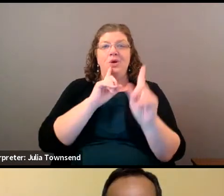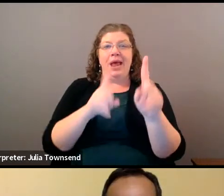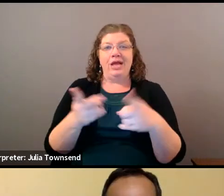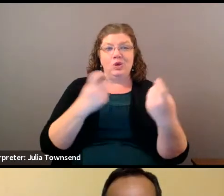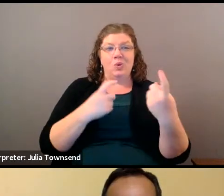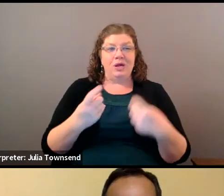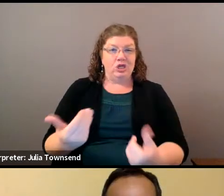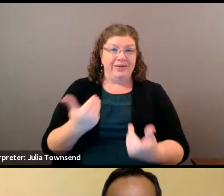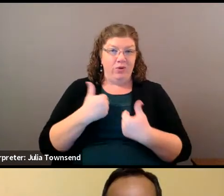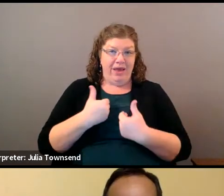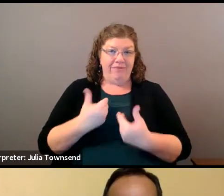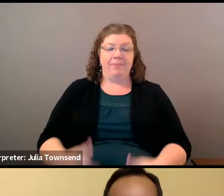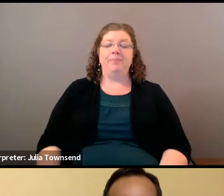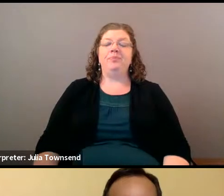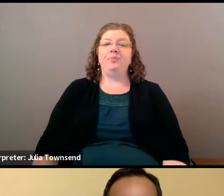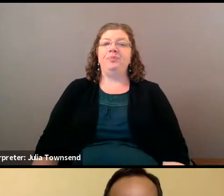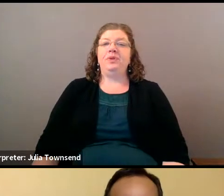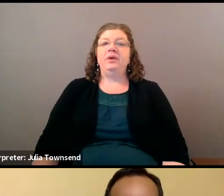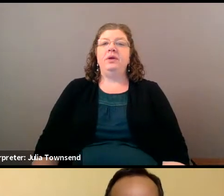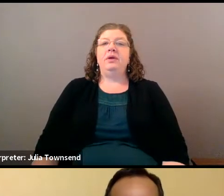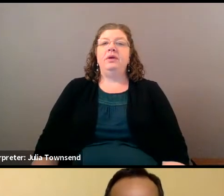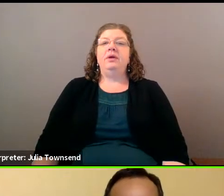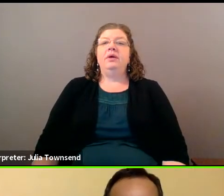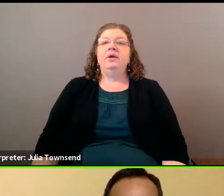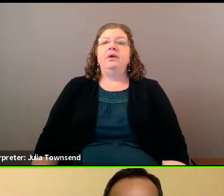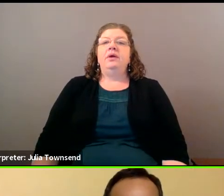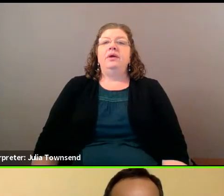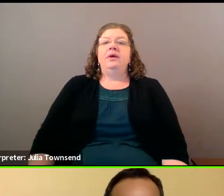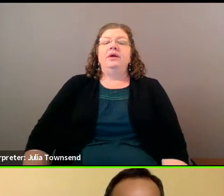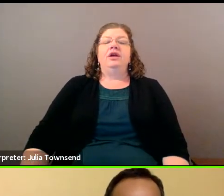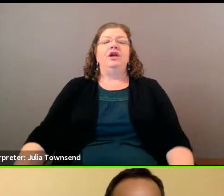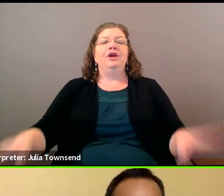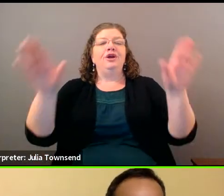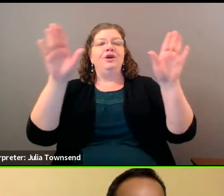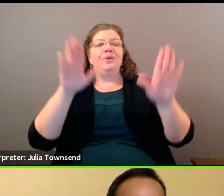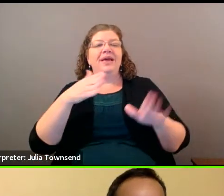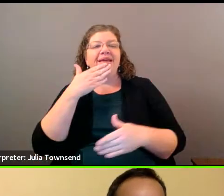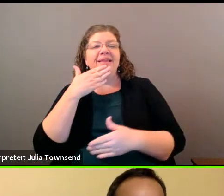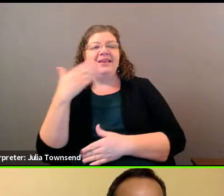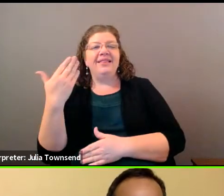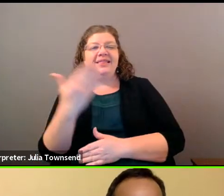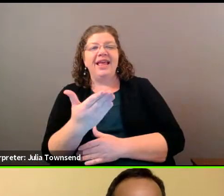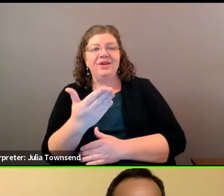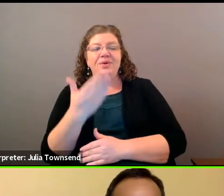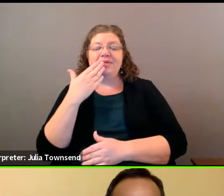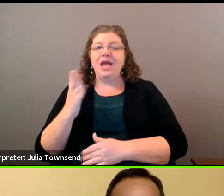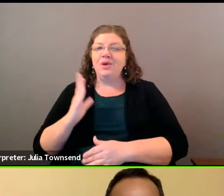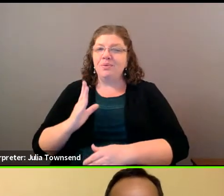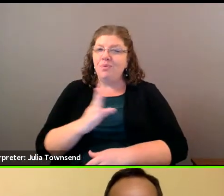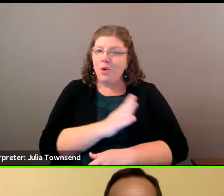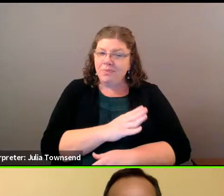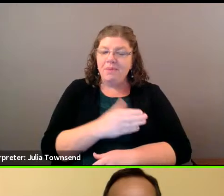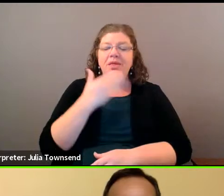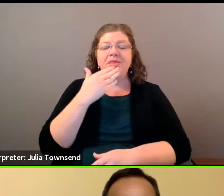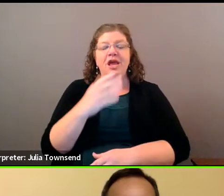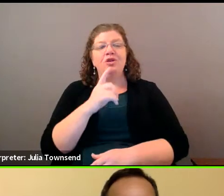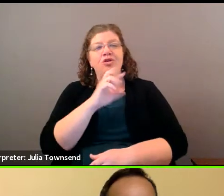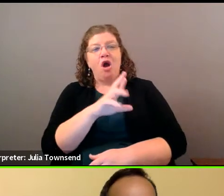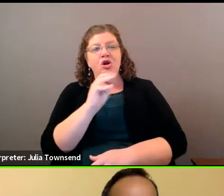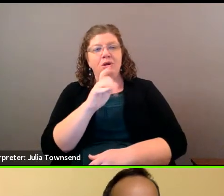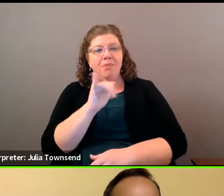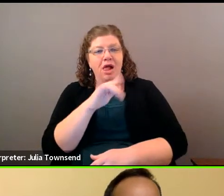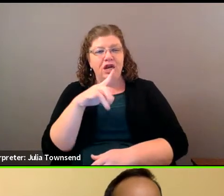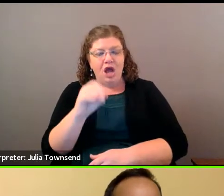questions. Go ahead, Craig. Great, thank you. Thank you, board members. Thank you, Dr.